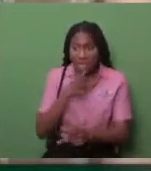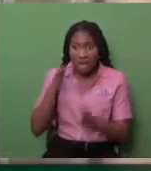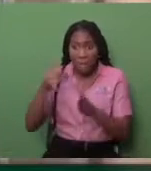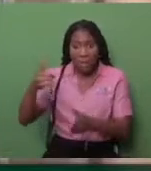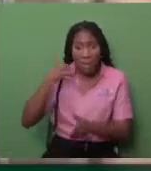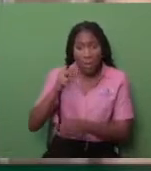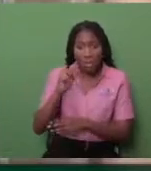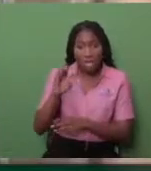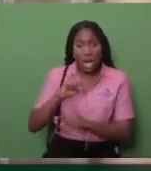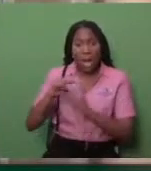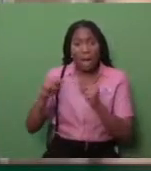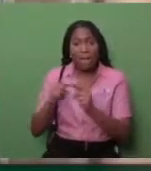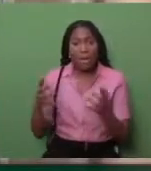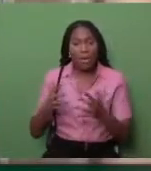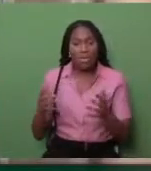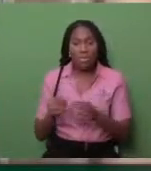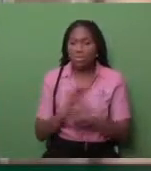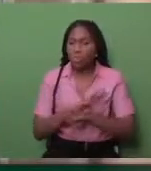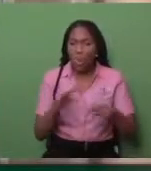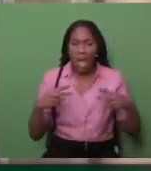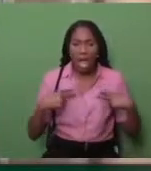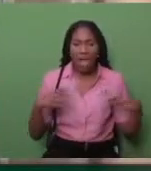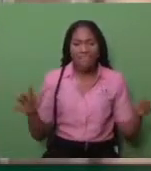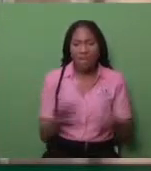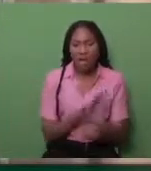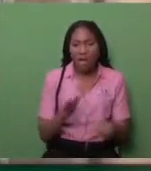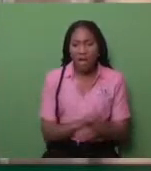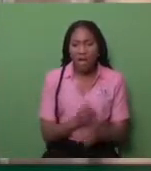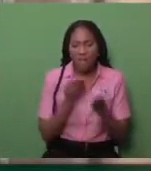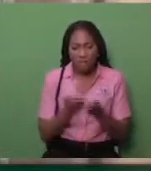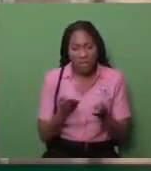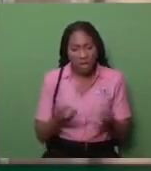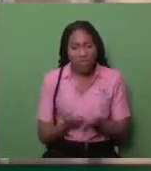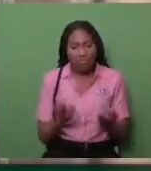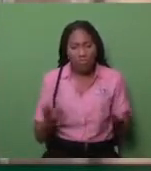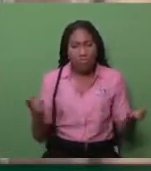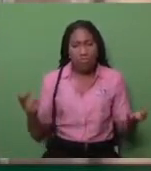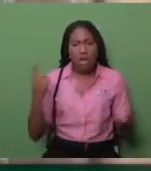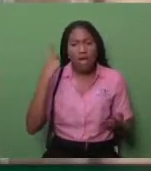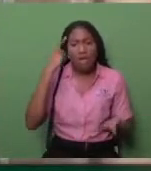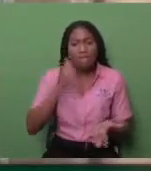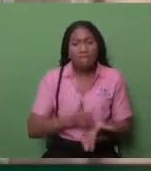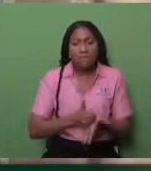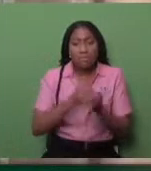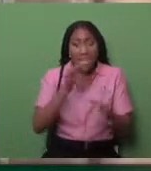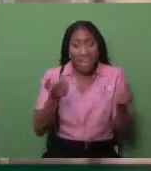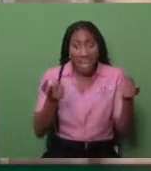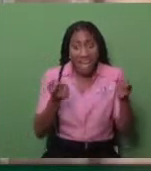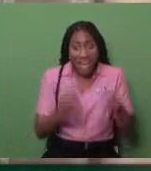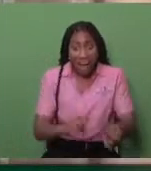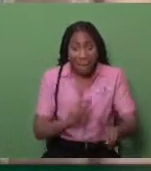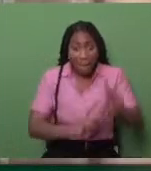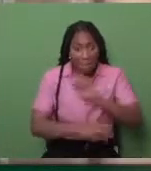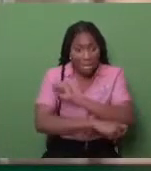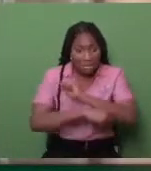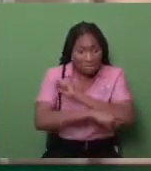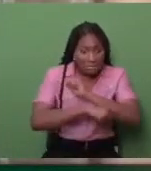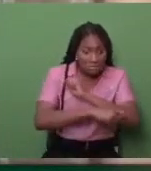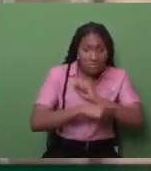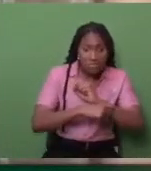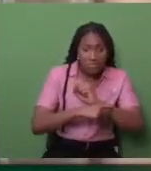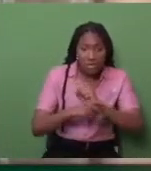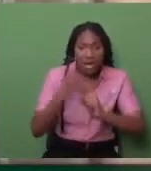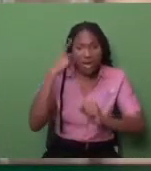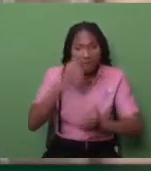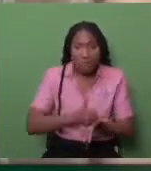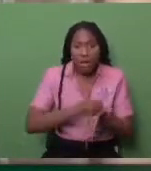of resources available for the pre-DL larceny squad to carry out their duties effectively. The